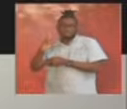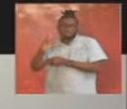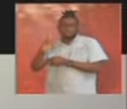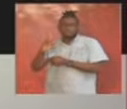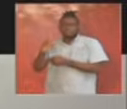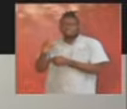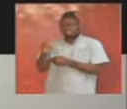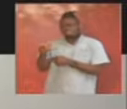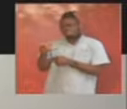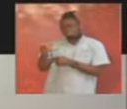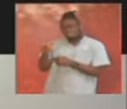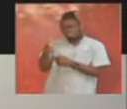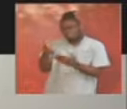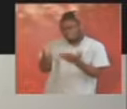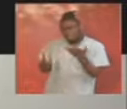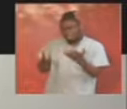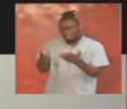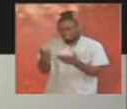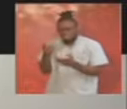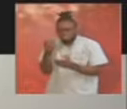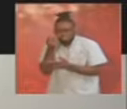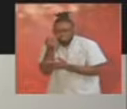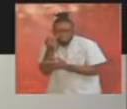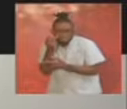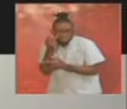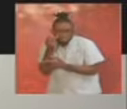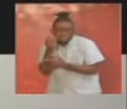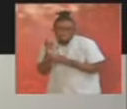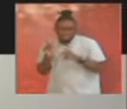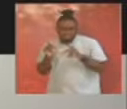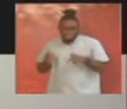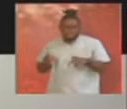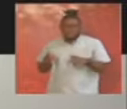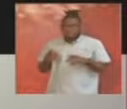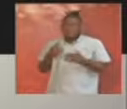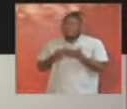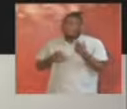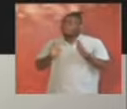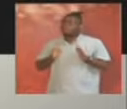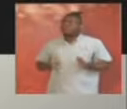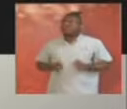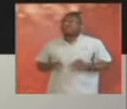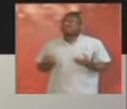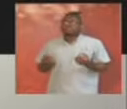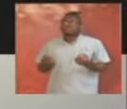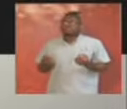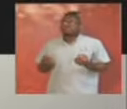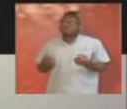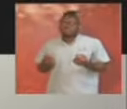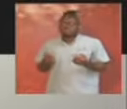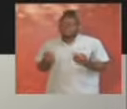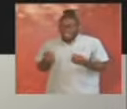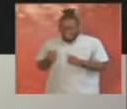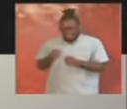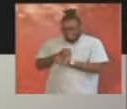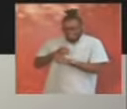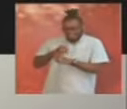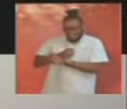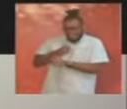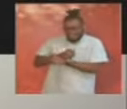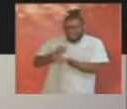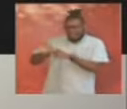noticeable, would be the body actually mounting an immune response. If you